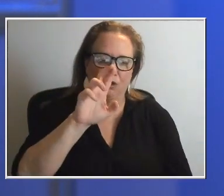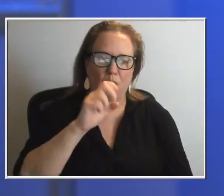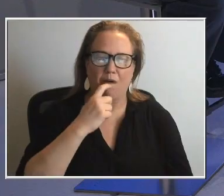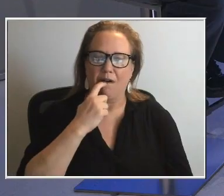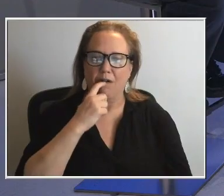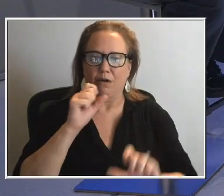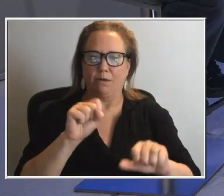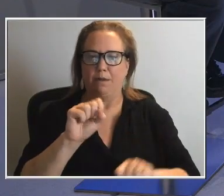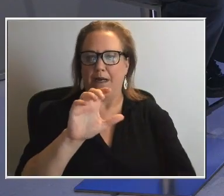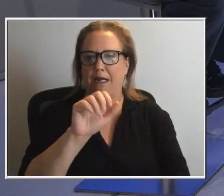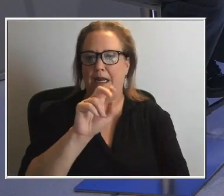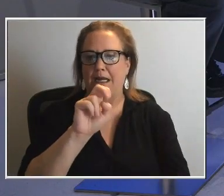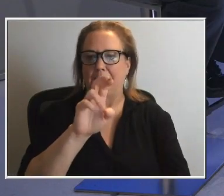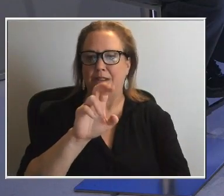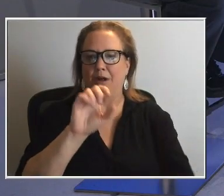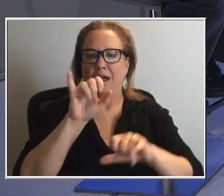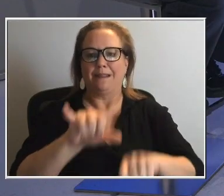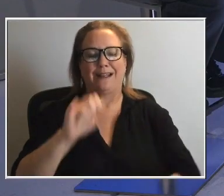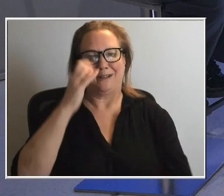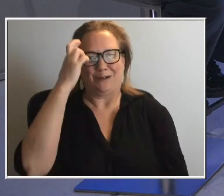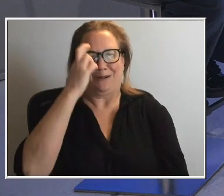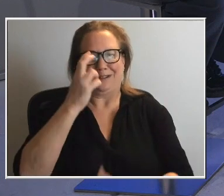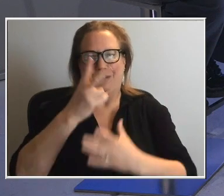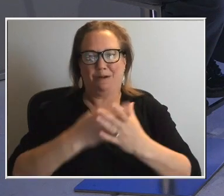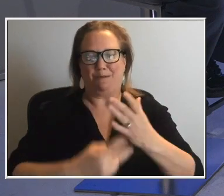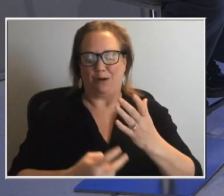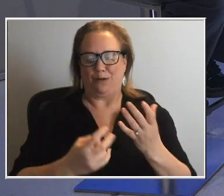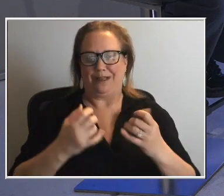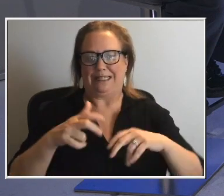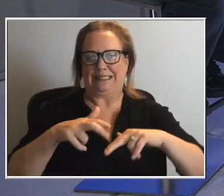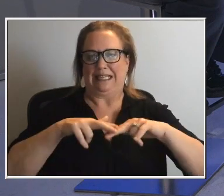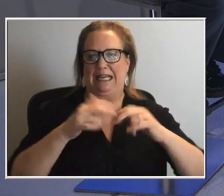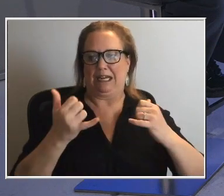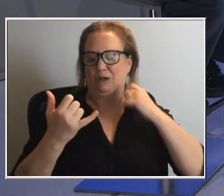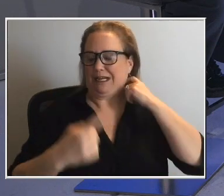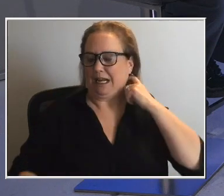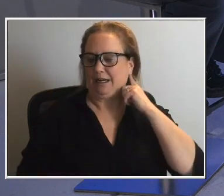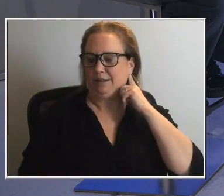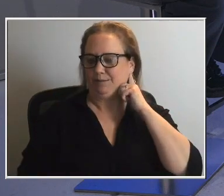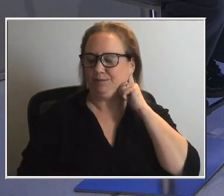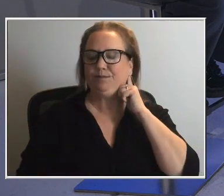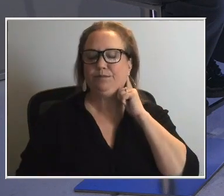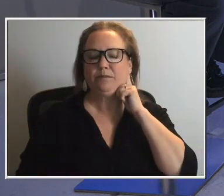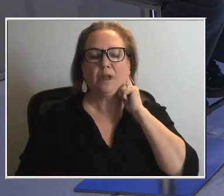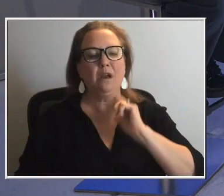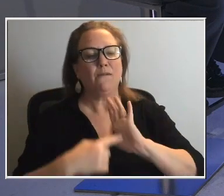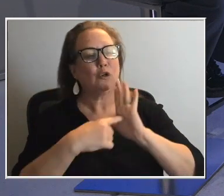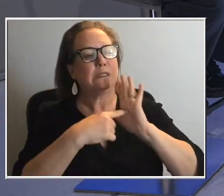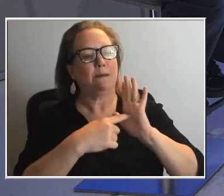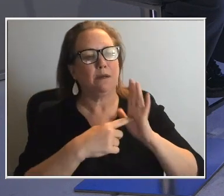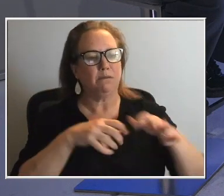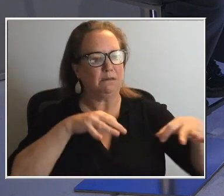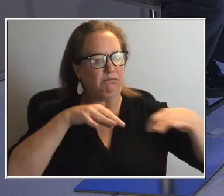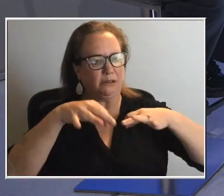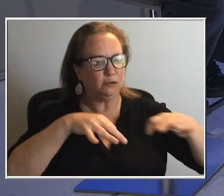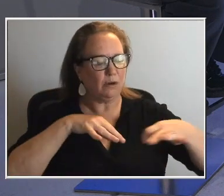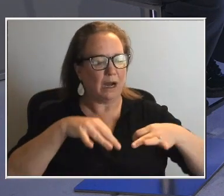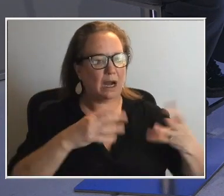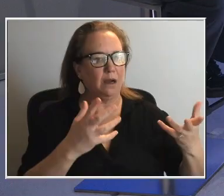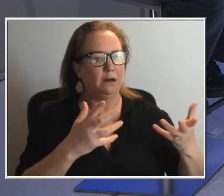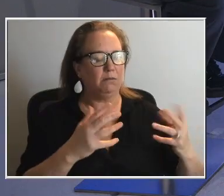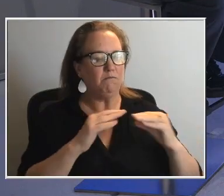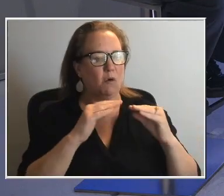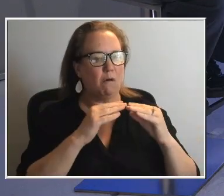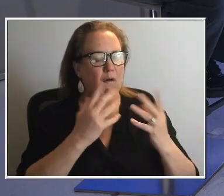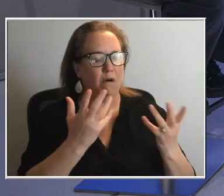why you're both sitting here today. Bring more awareness to it. So what are some of the first symptoms? Is what Jason described pretty typical? What else could we be looking